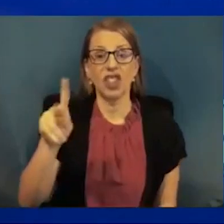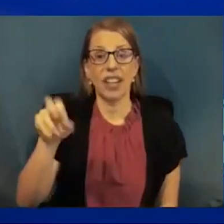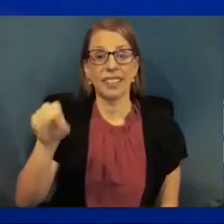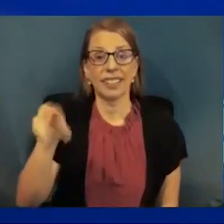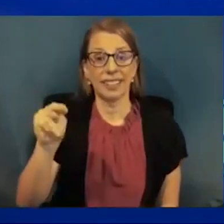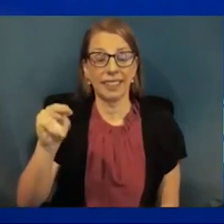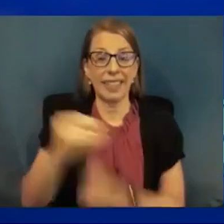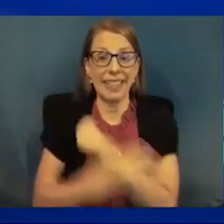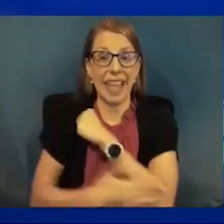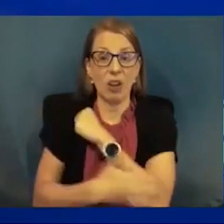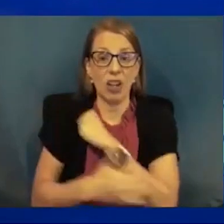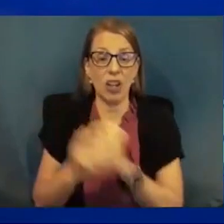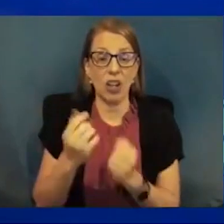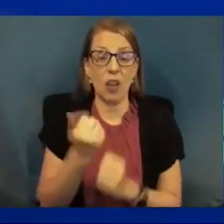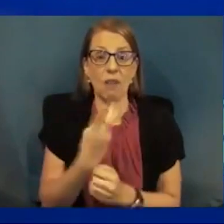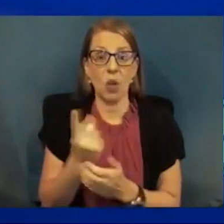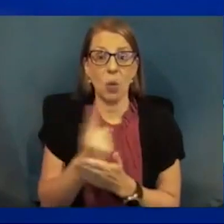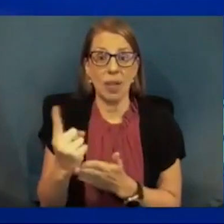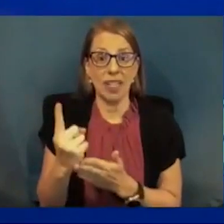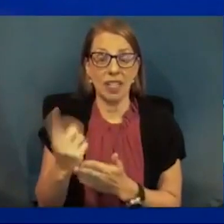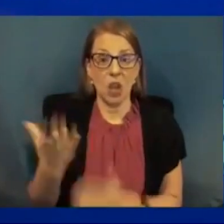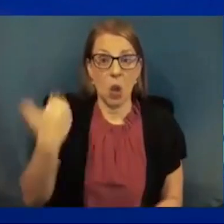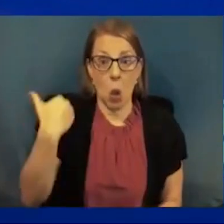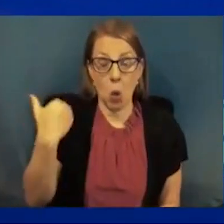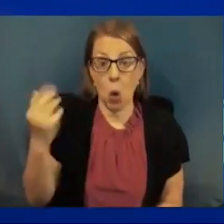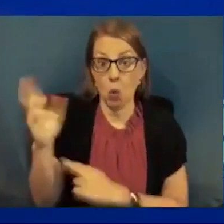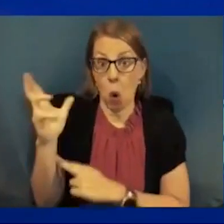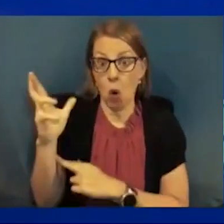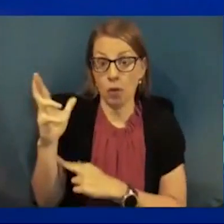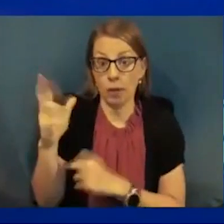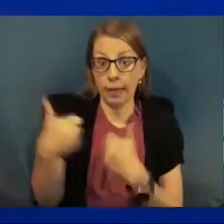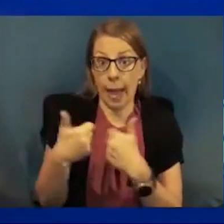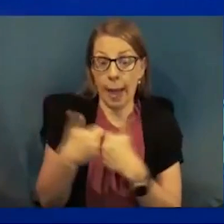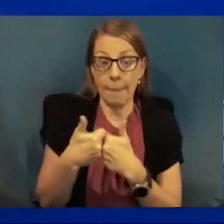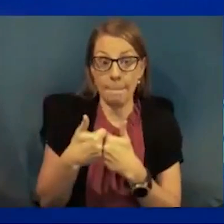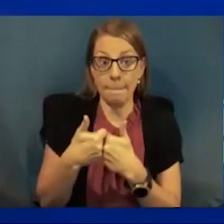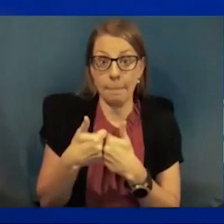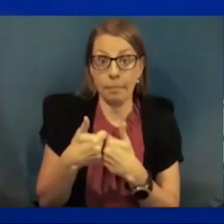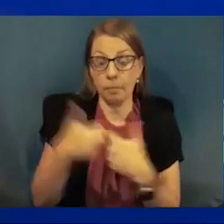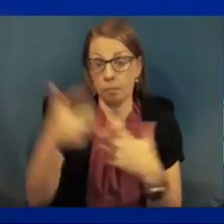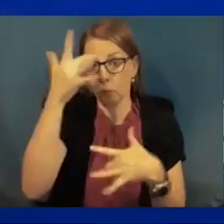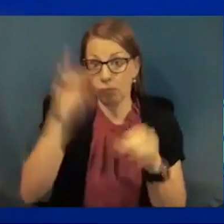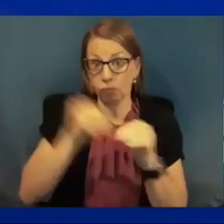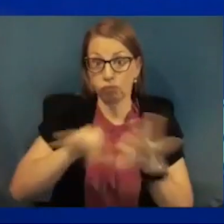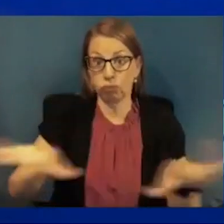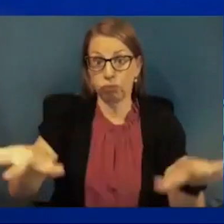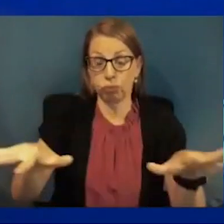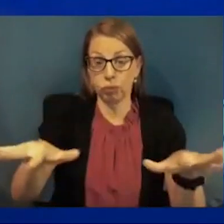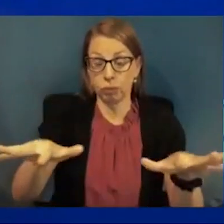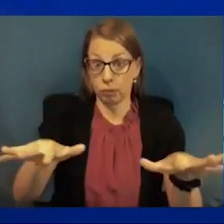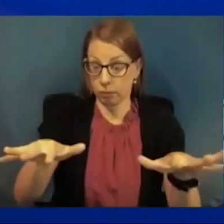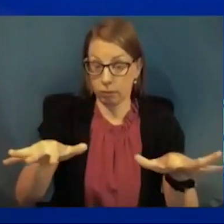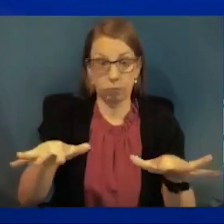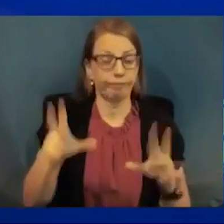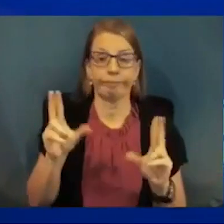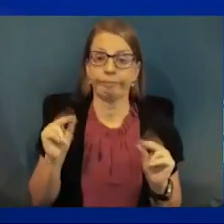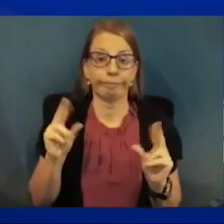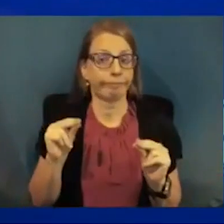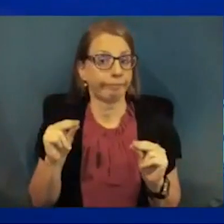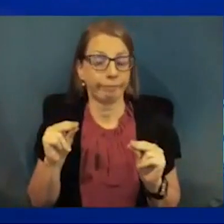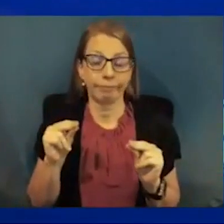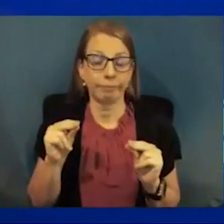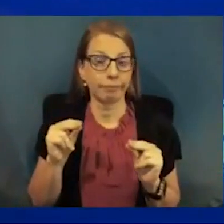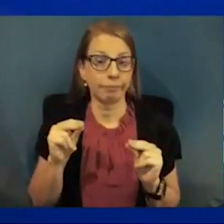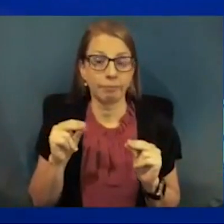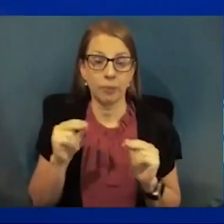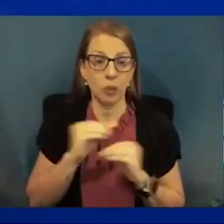about are they seeing outbreaks from the Royals games, and they said they hadn't. So if the Royals games or the sporting games are any